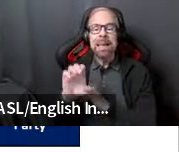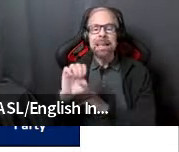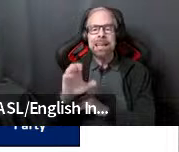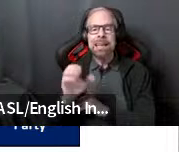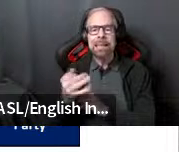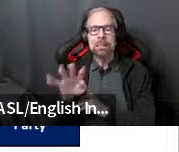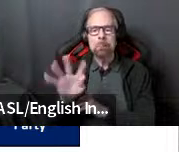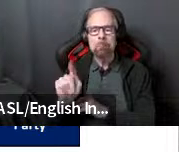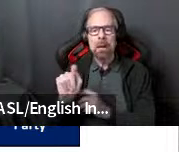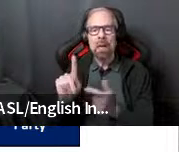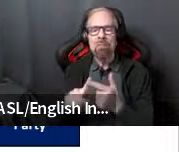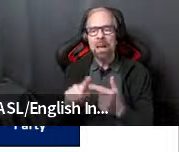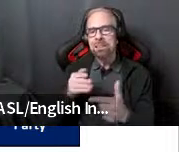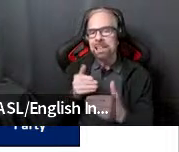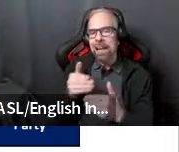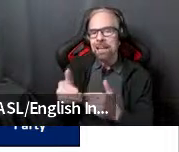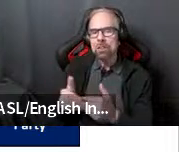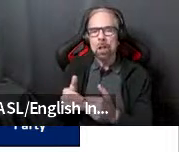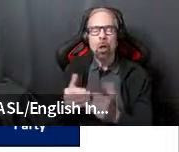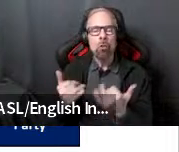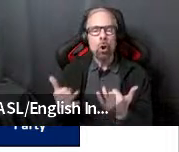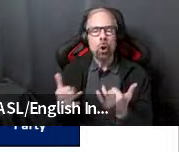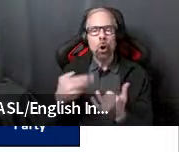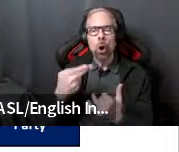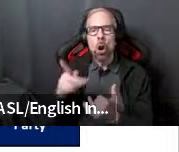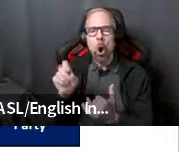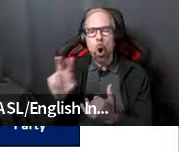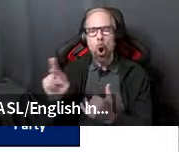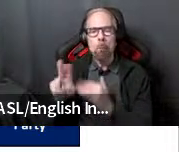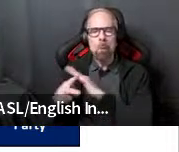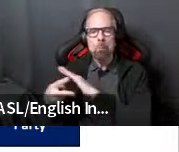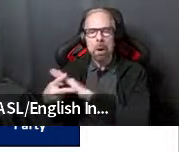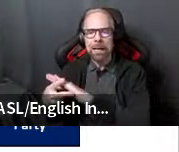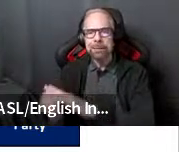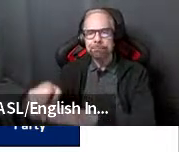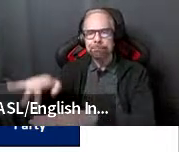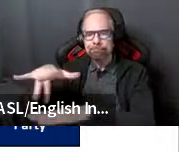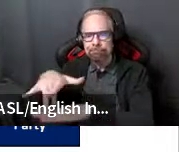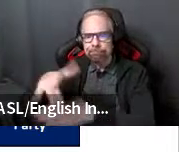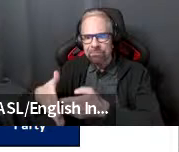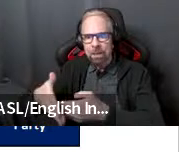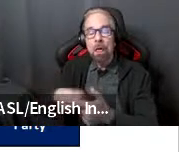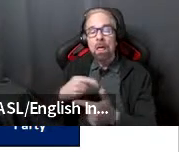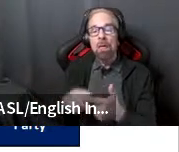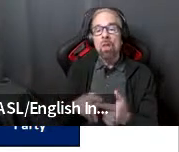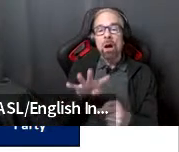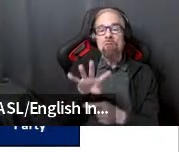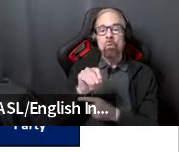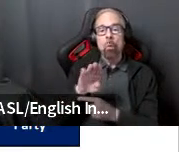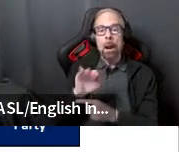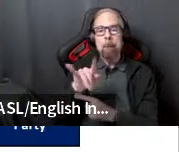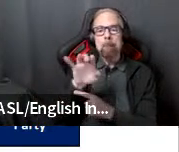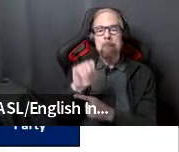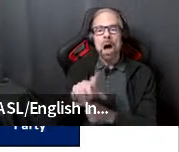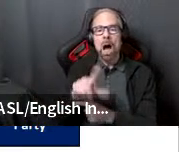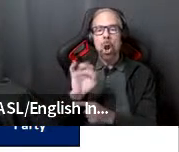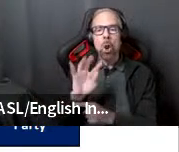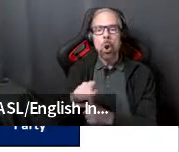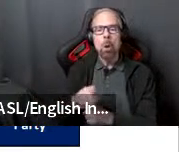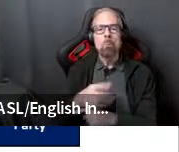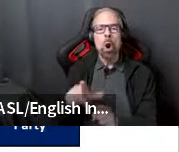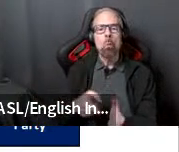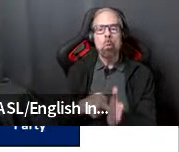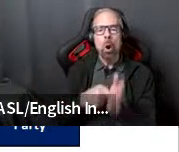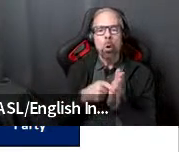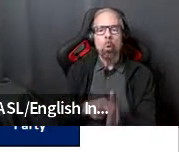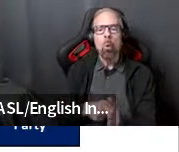current harbor bridges land, because the 40-mile loop requires voluntary property acquisitions